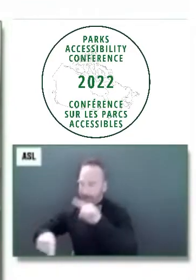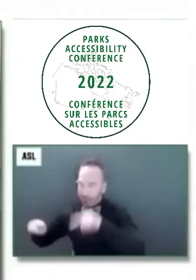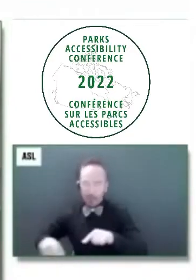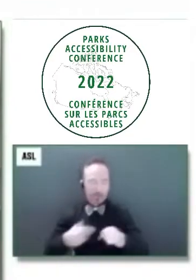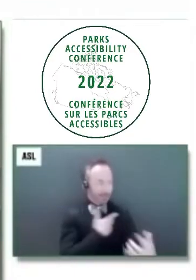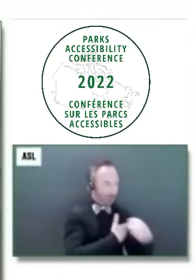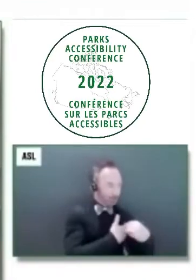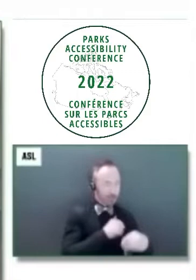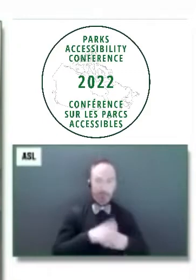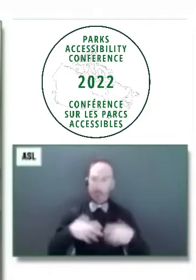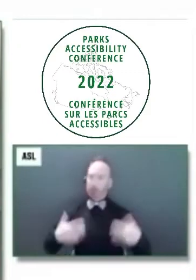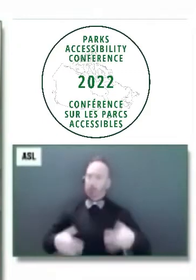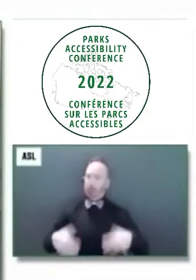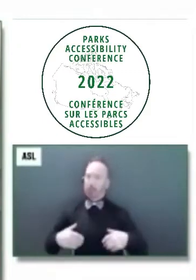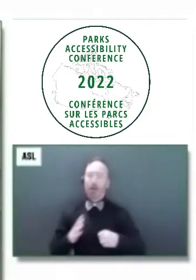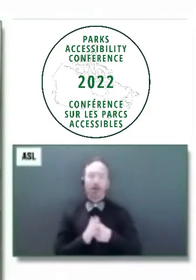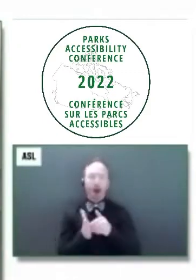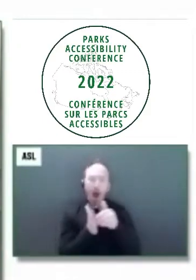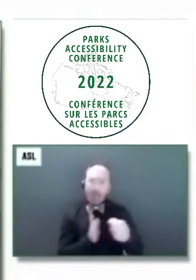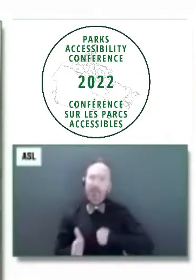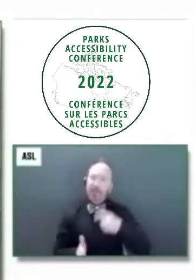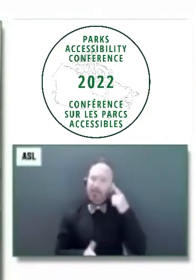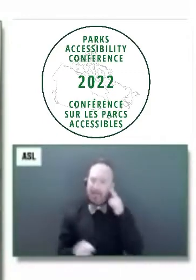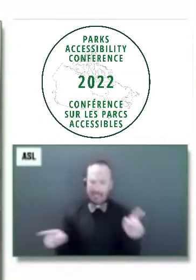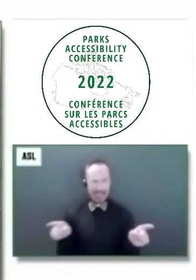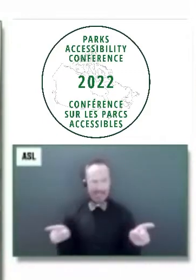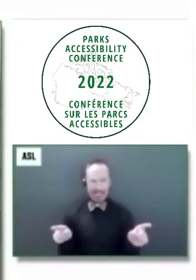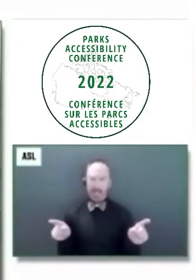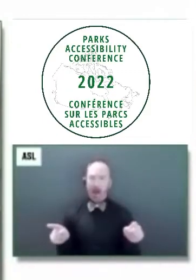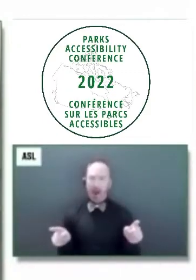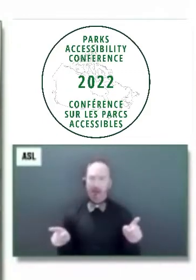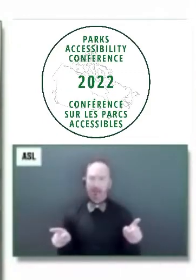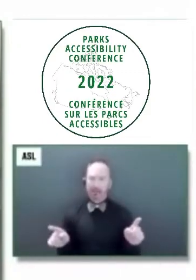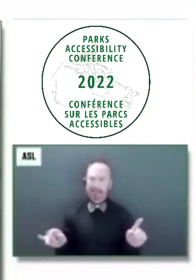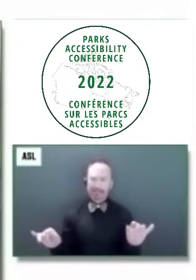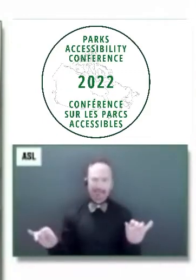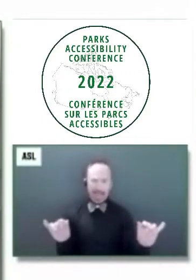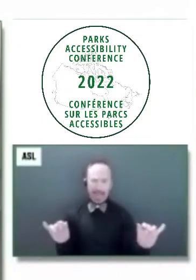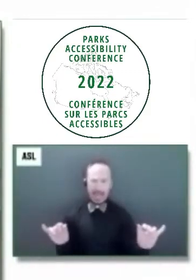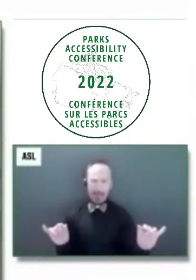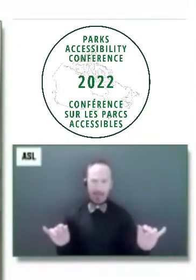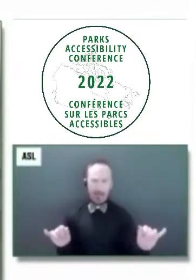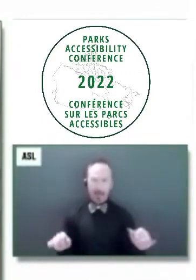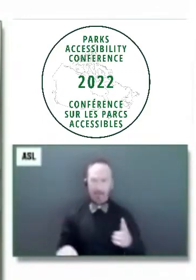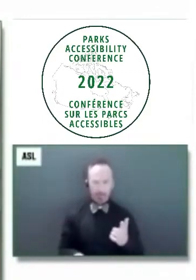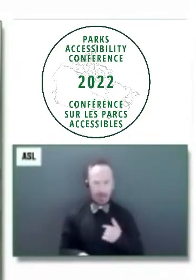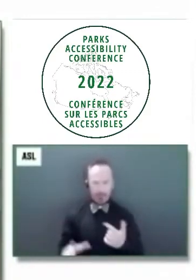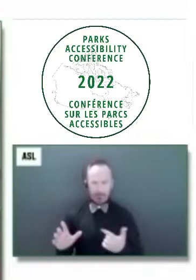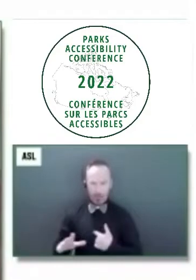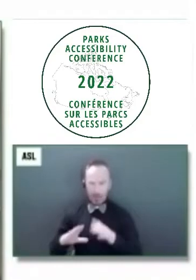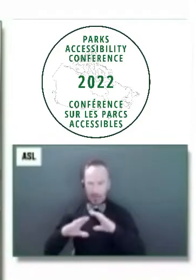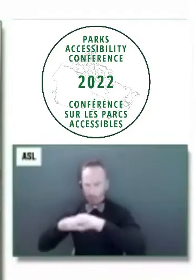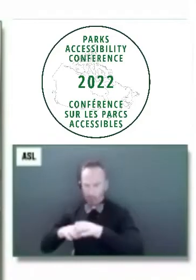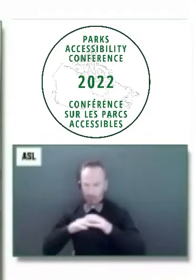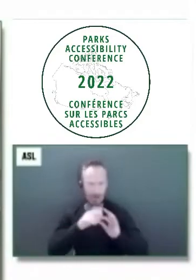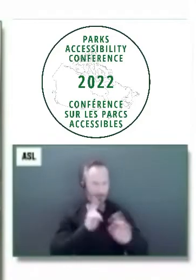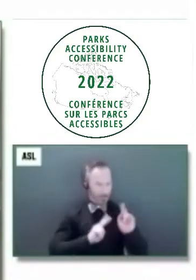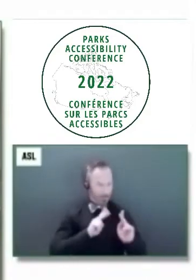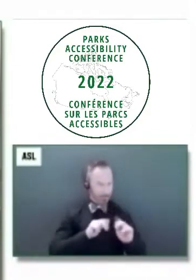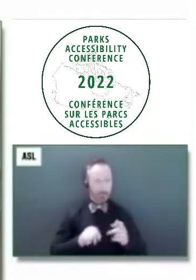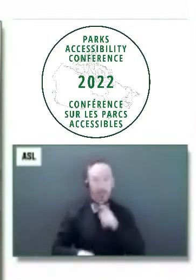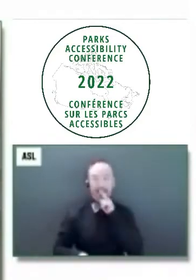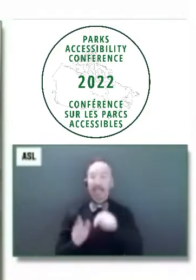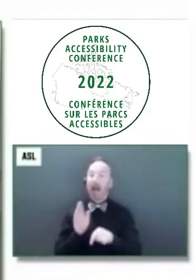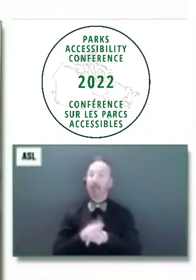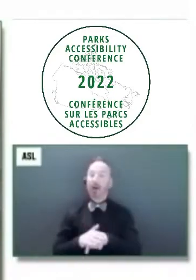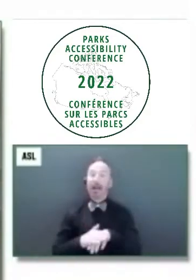mean exactly the same thing, but for two supposedly distinct, non-overlapping populations. Accessibility, in gigantic air quotes,